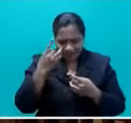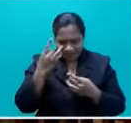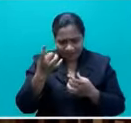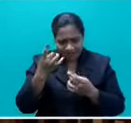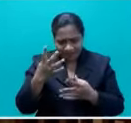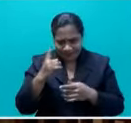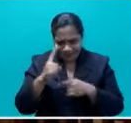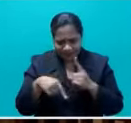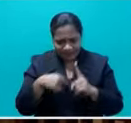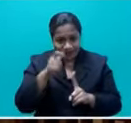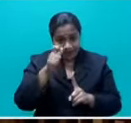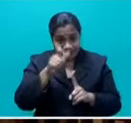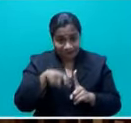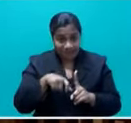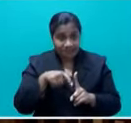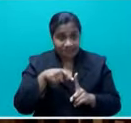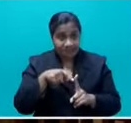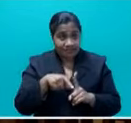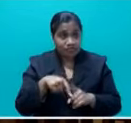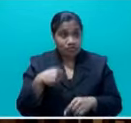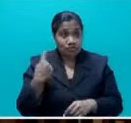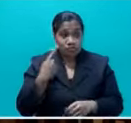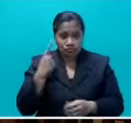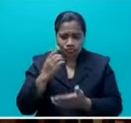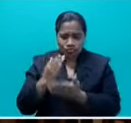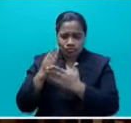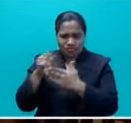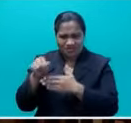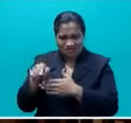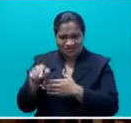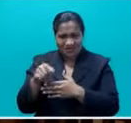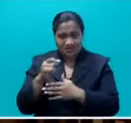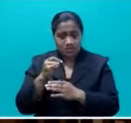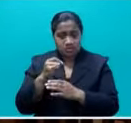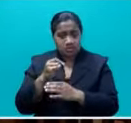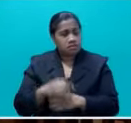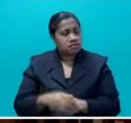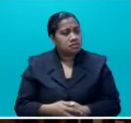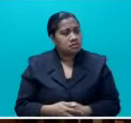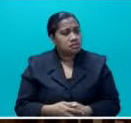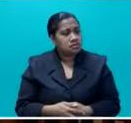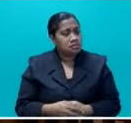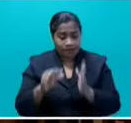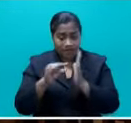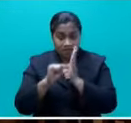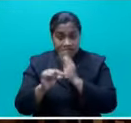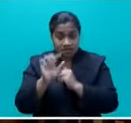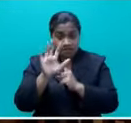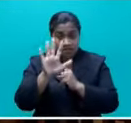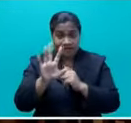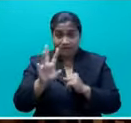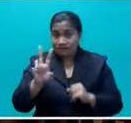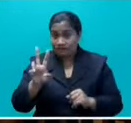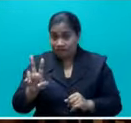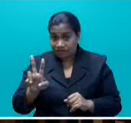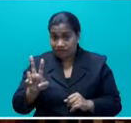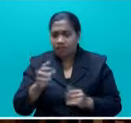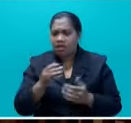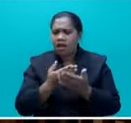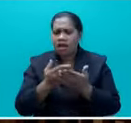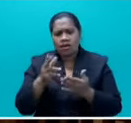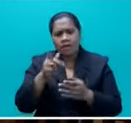an offender under Section 5.2. The question is, how does a person get his name